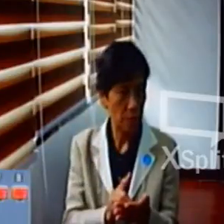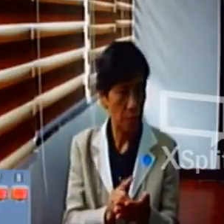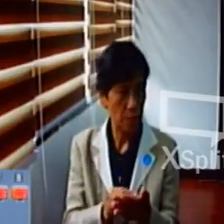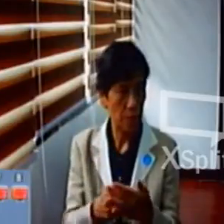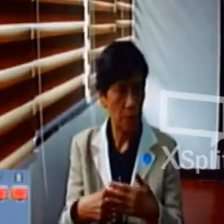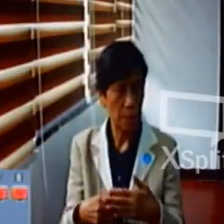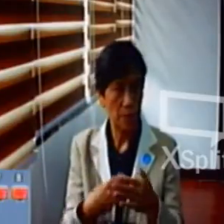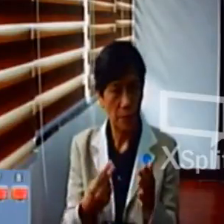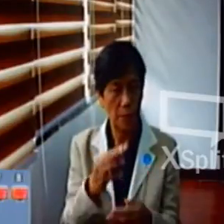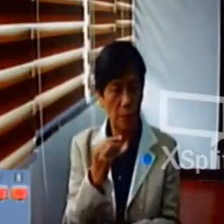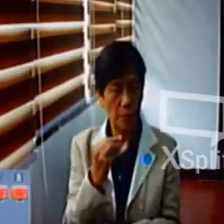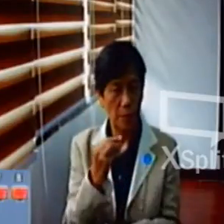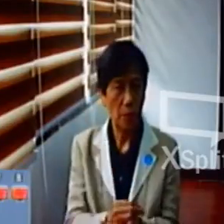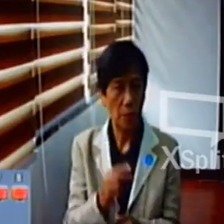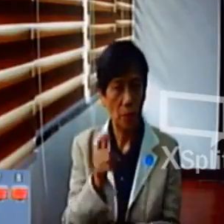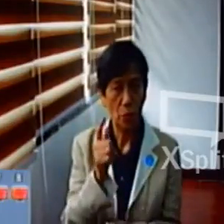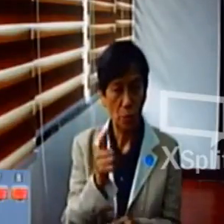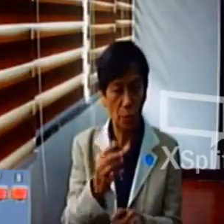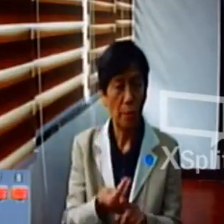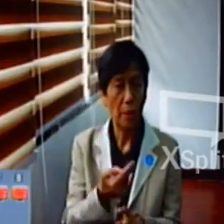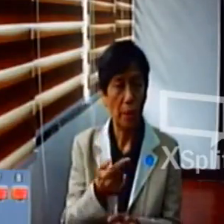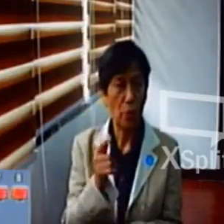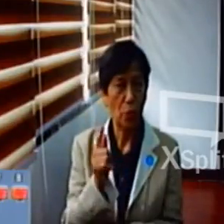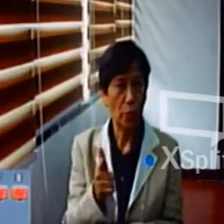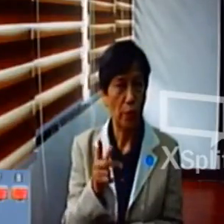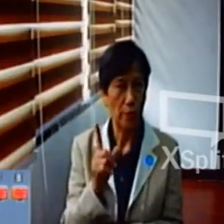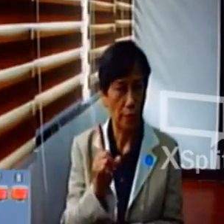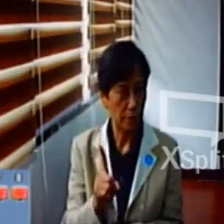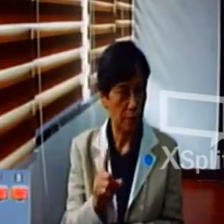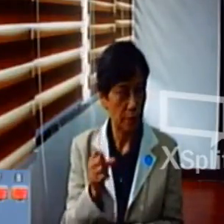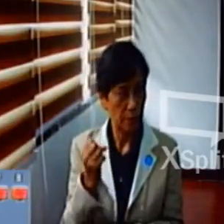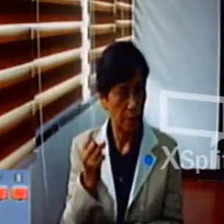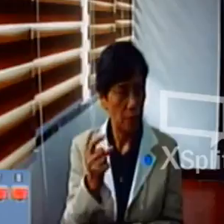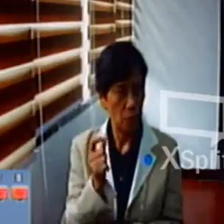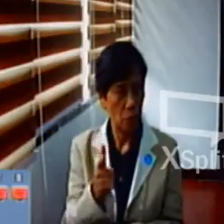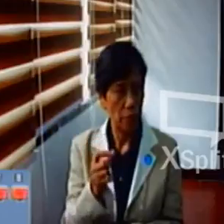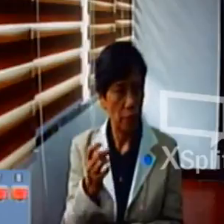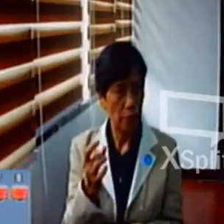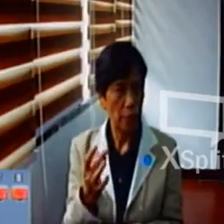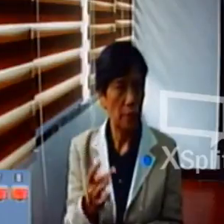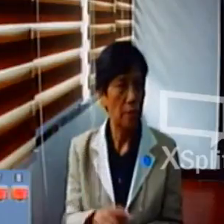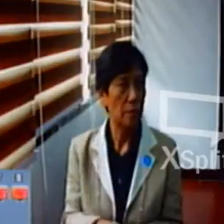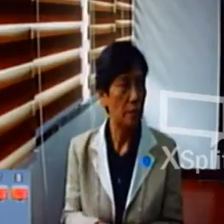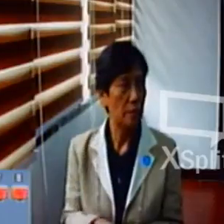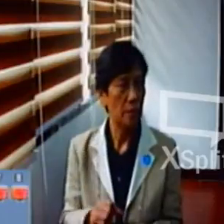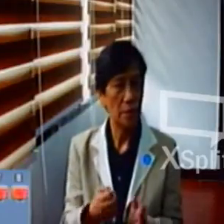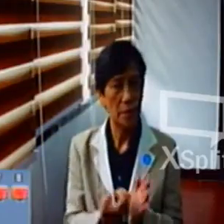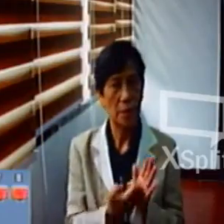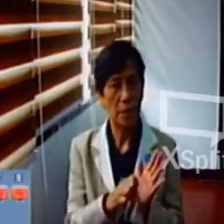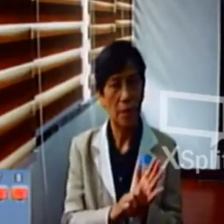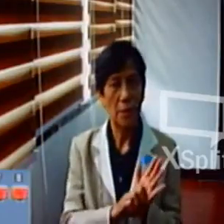on 21st of May 2018 as Exhibit EEE to